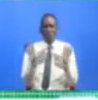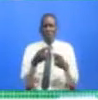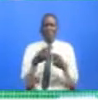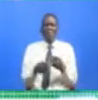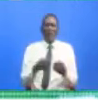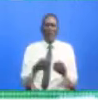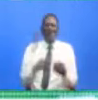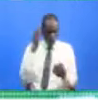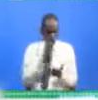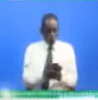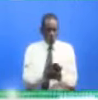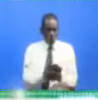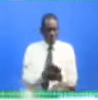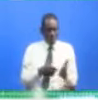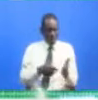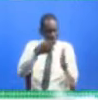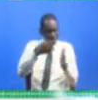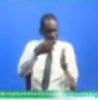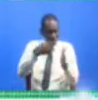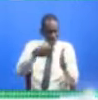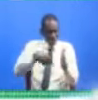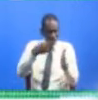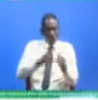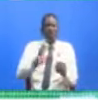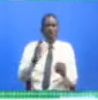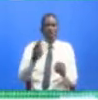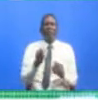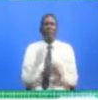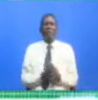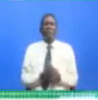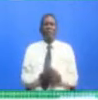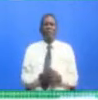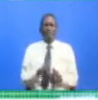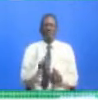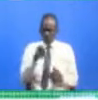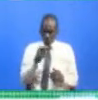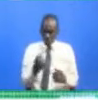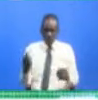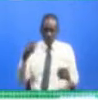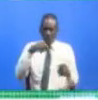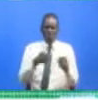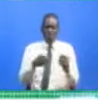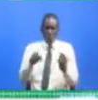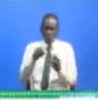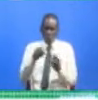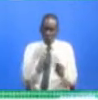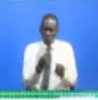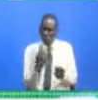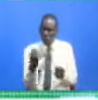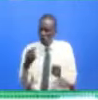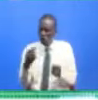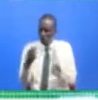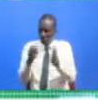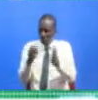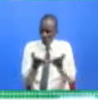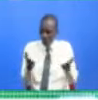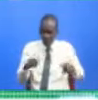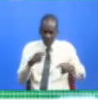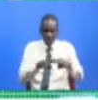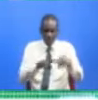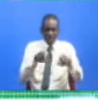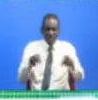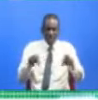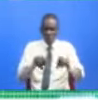the real industrialization of Kenya will come when each one of us sitting in this